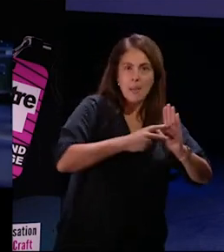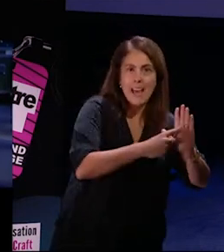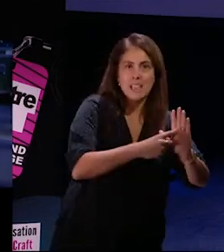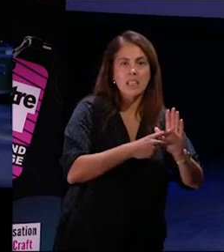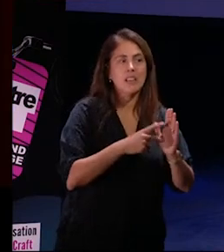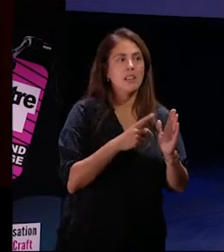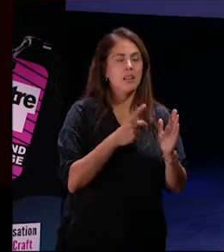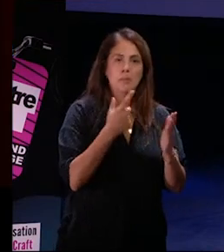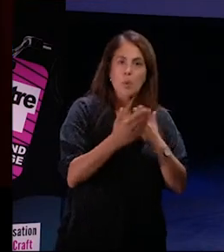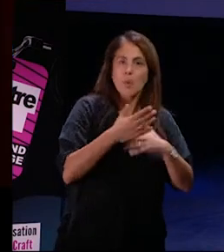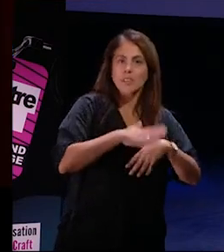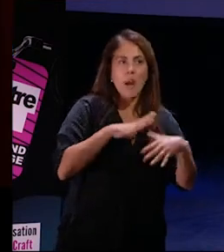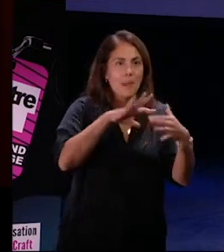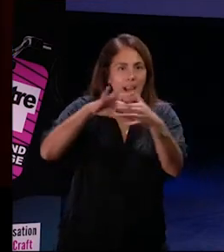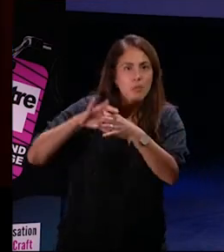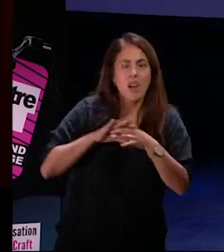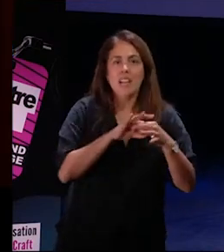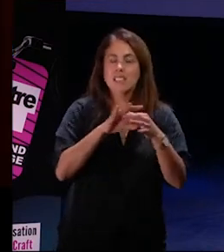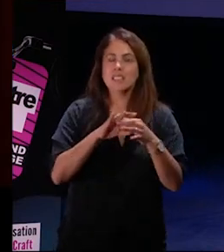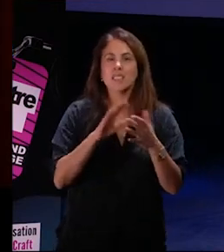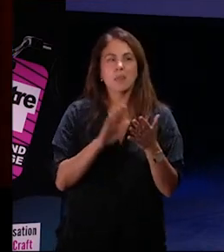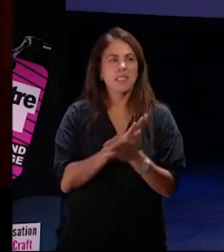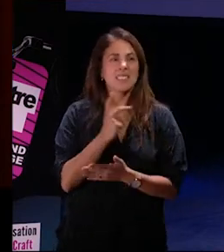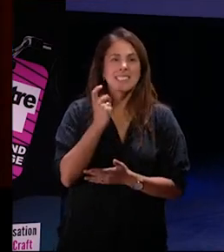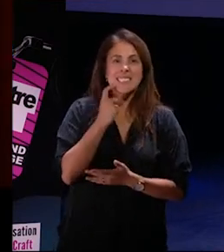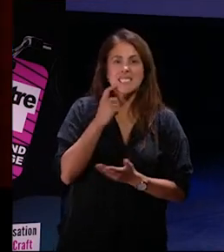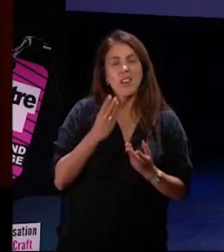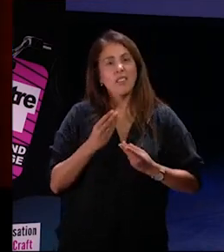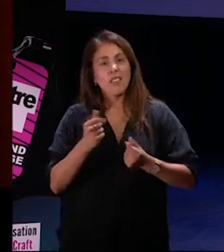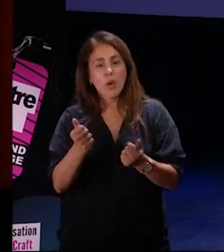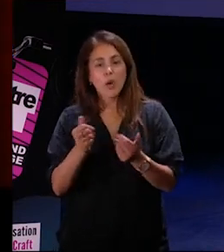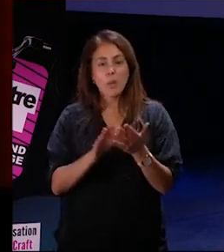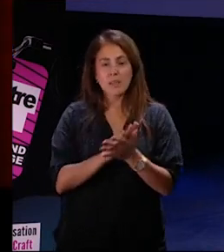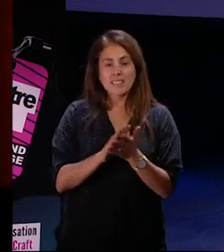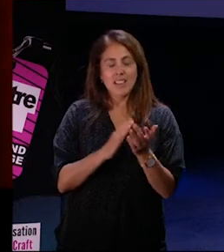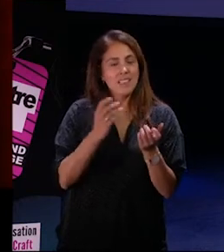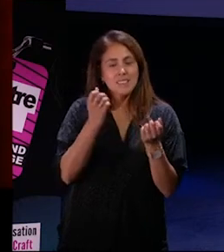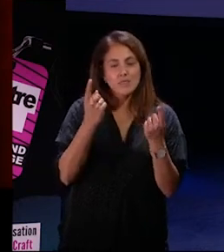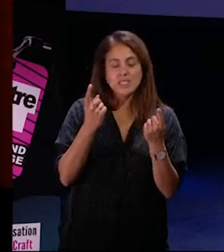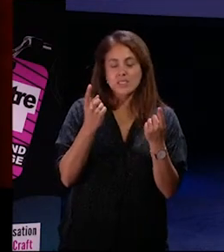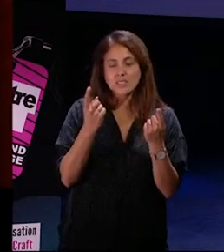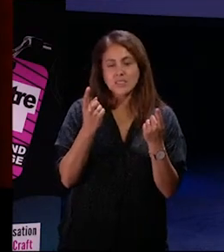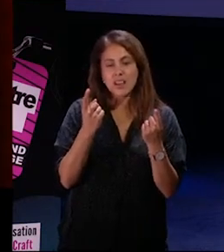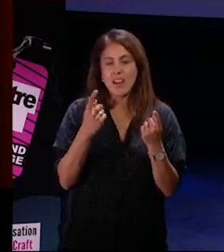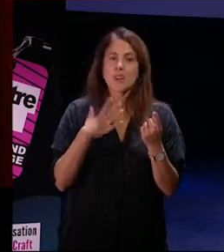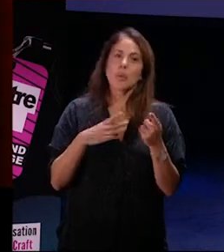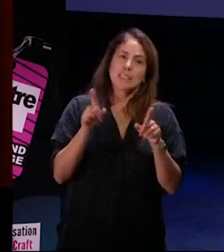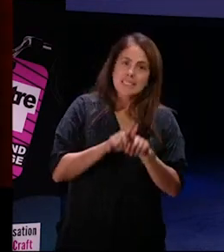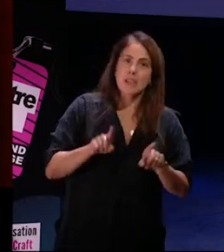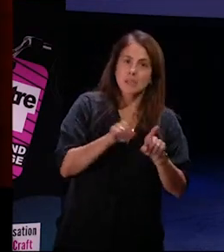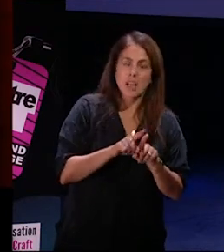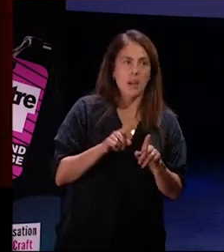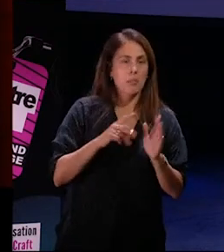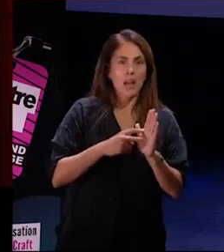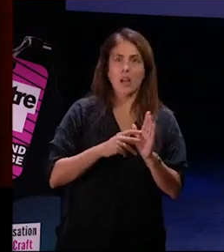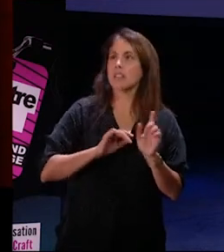process, and makes that much, much easier, and takes a lot of those repetitive things. I didn't necessarily want to be having to send plans by FedEx every